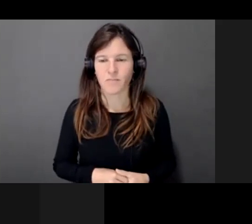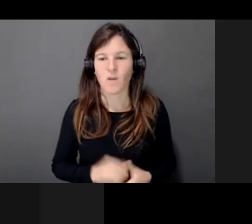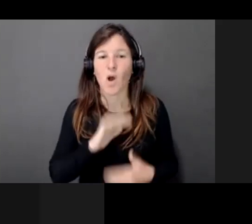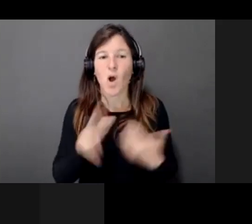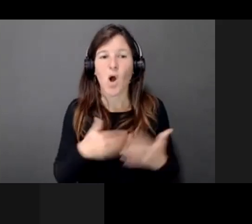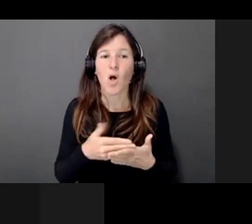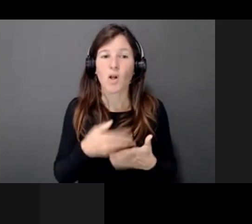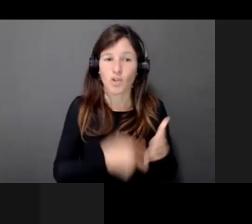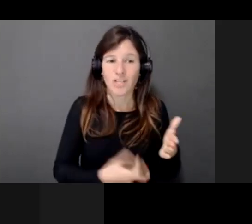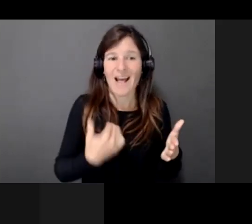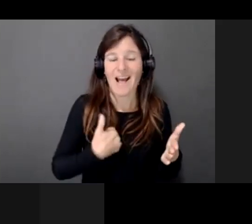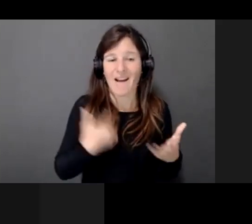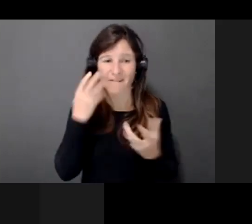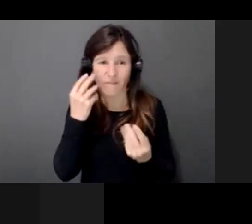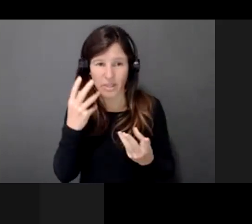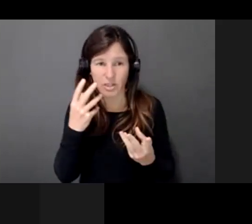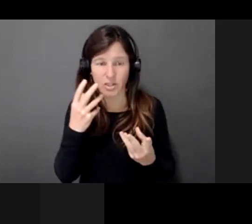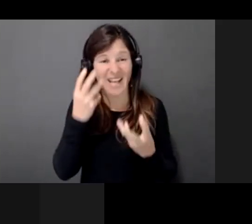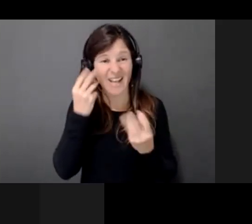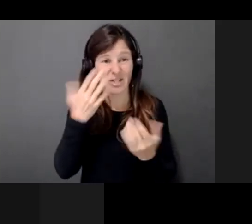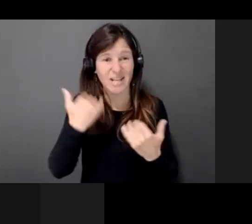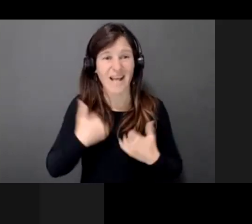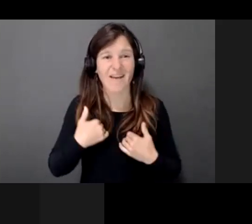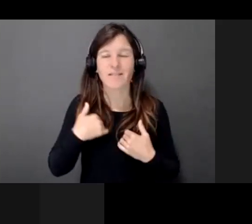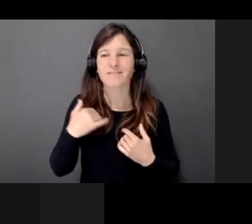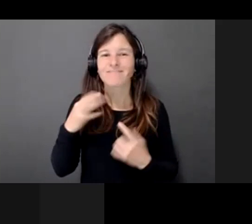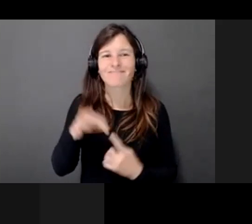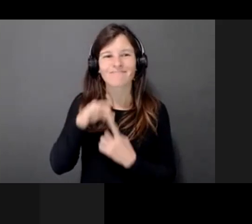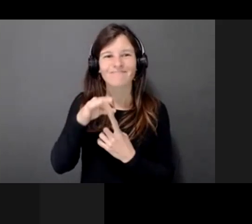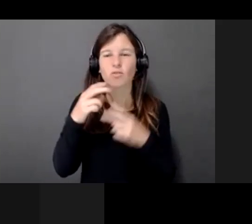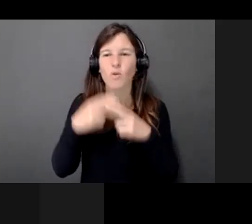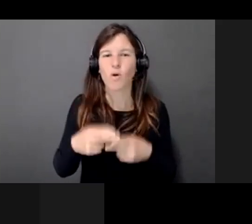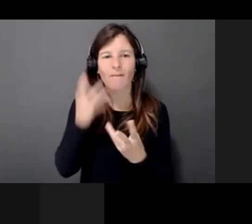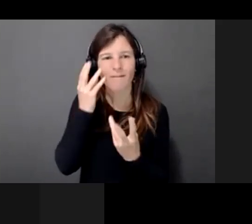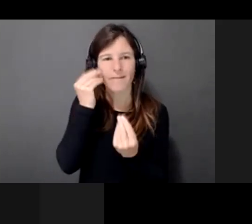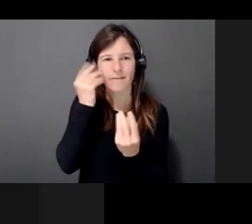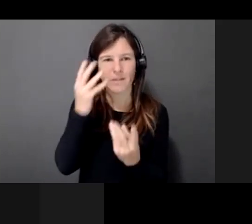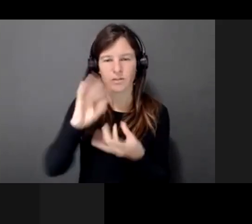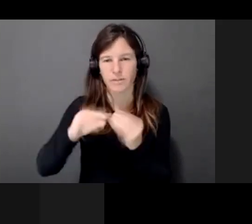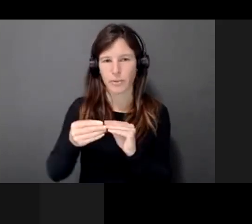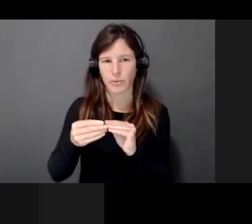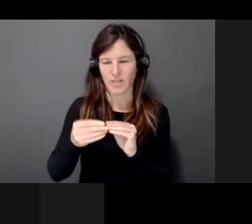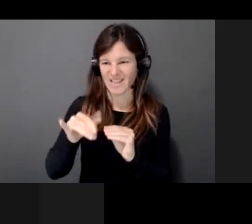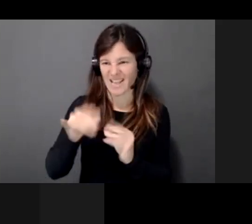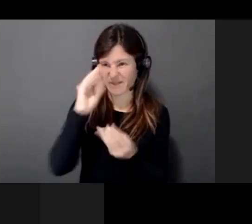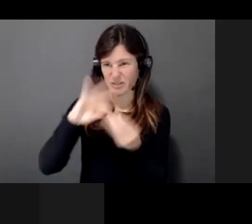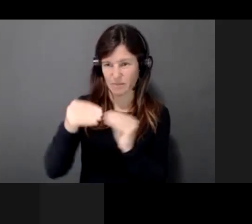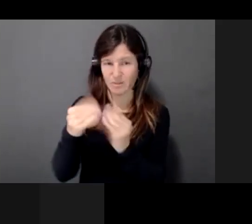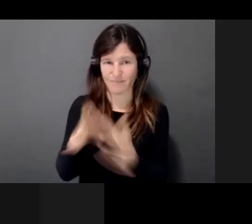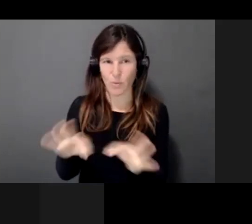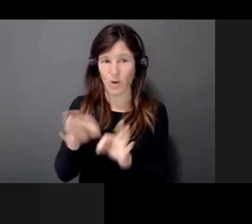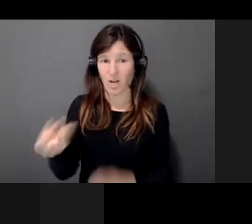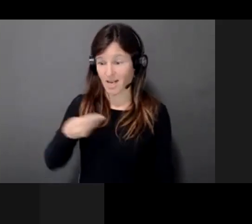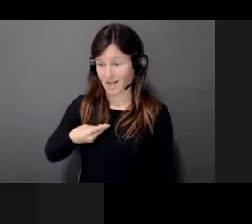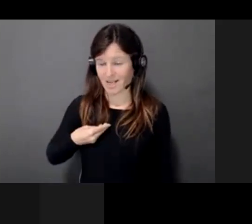information number. Getting that information number assists you a lot. The police, when they create